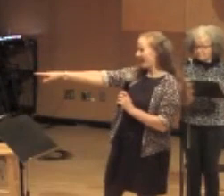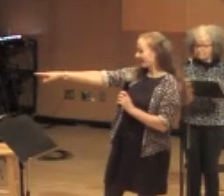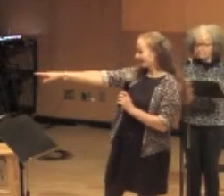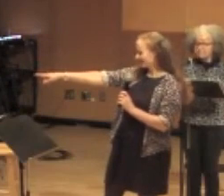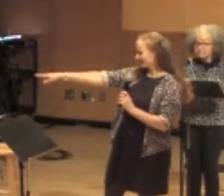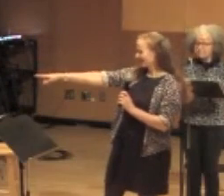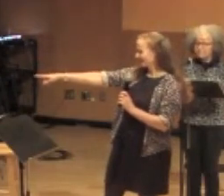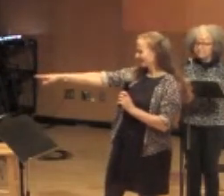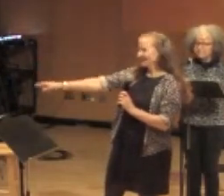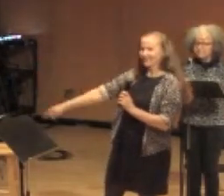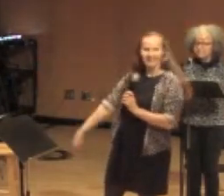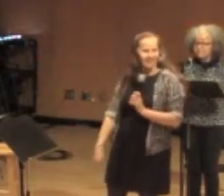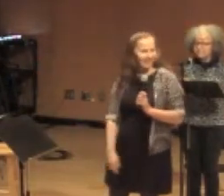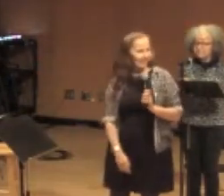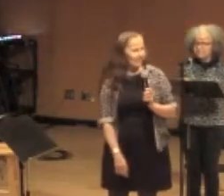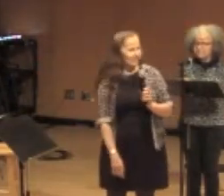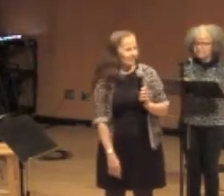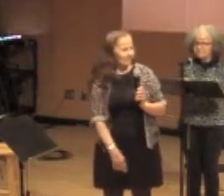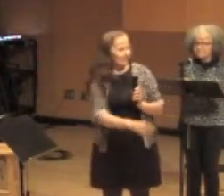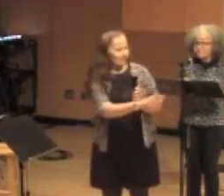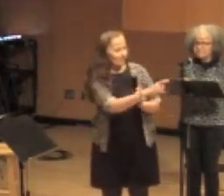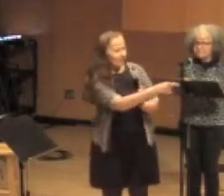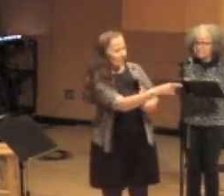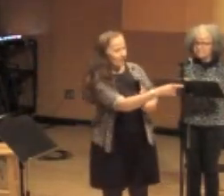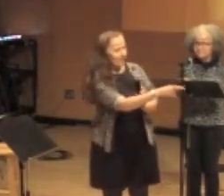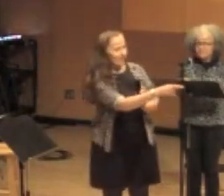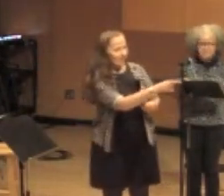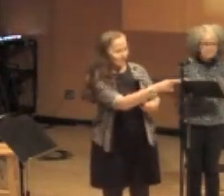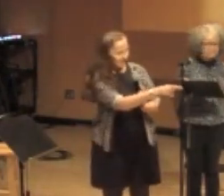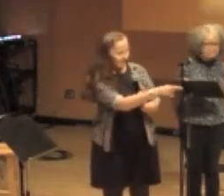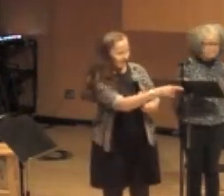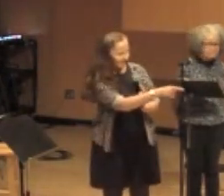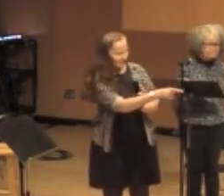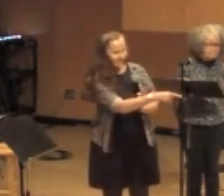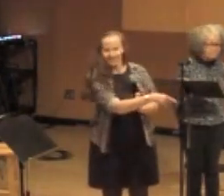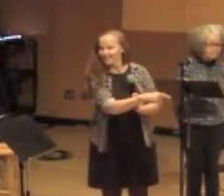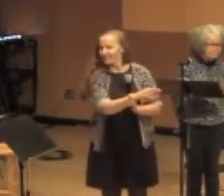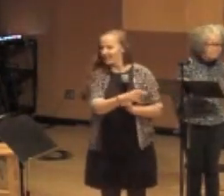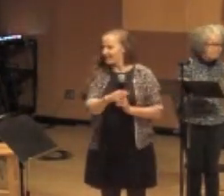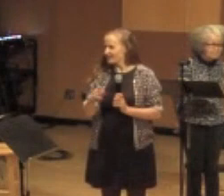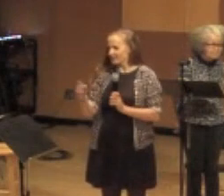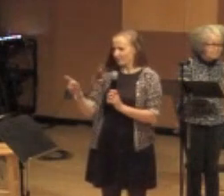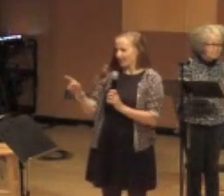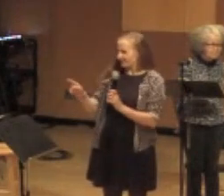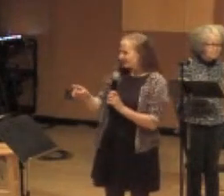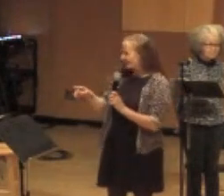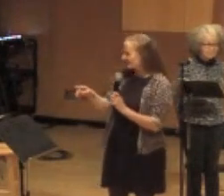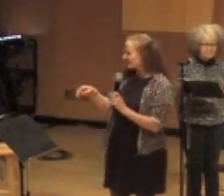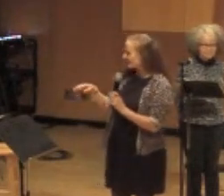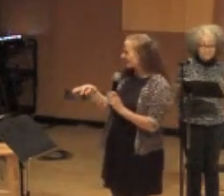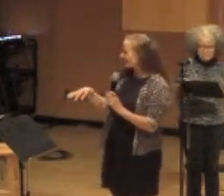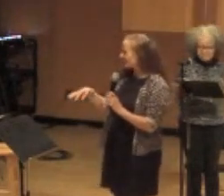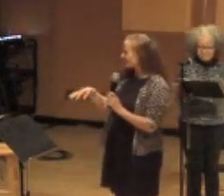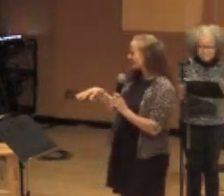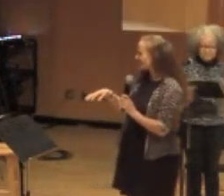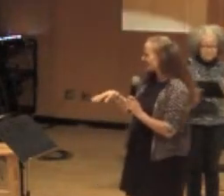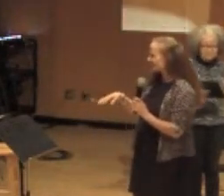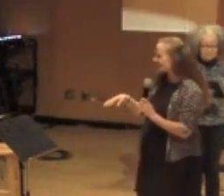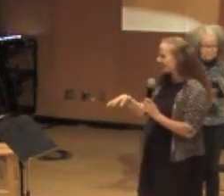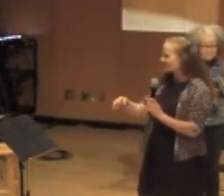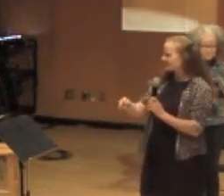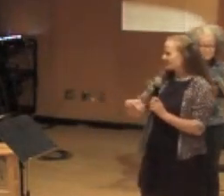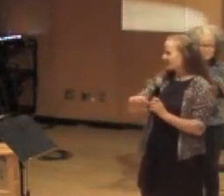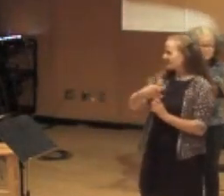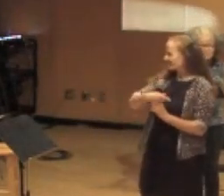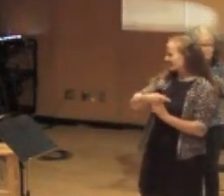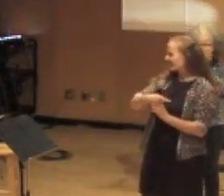the man and we have Frank playing ASA uh some of the actors asked about the pronunciations of